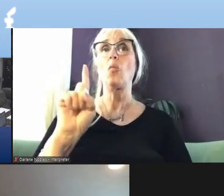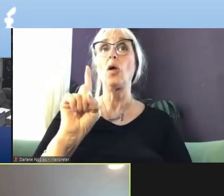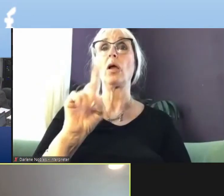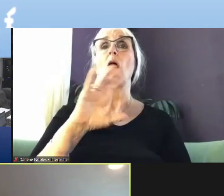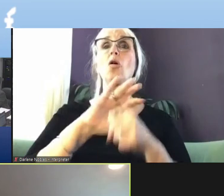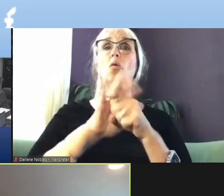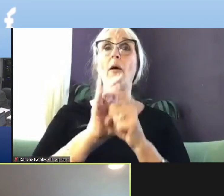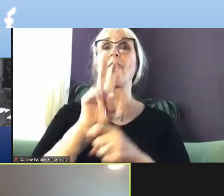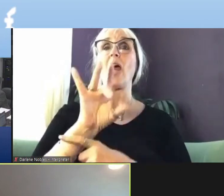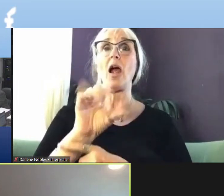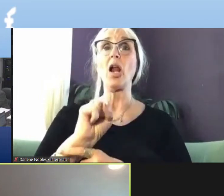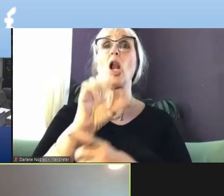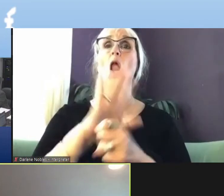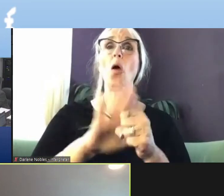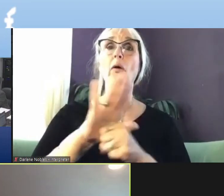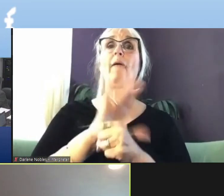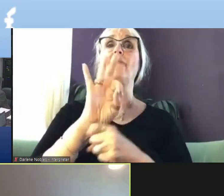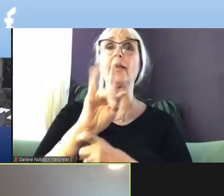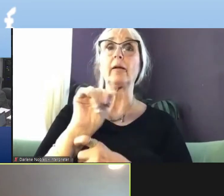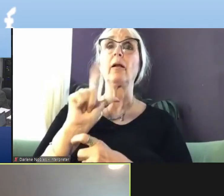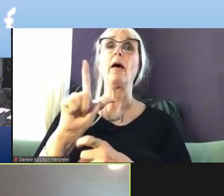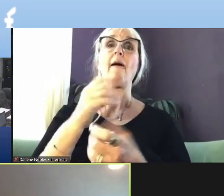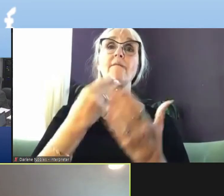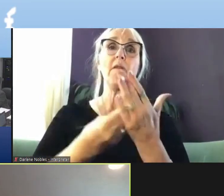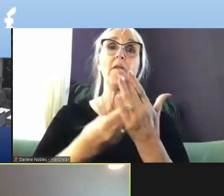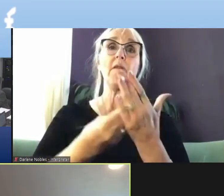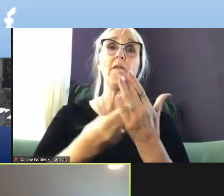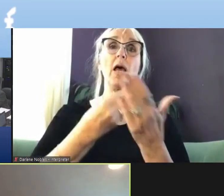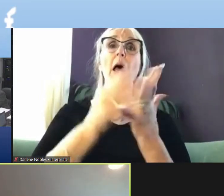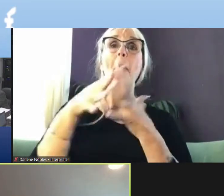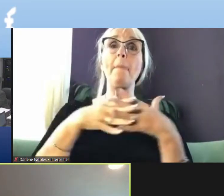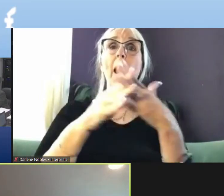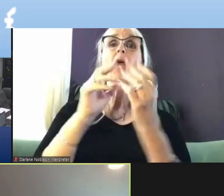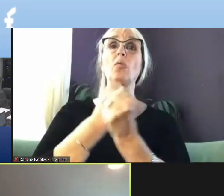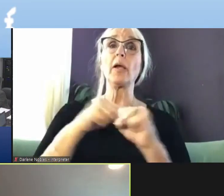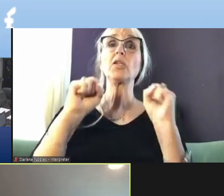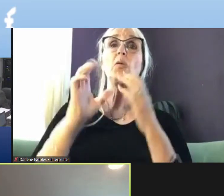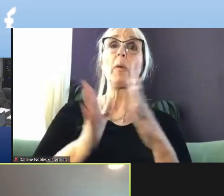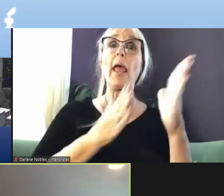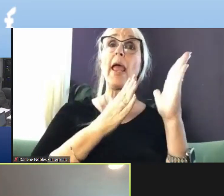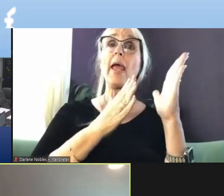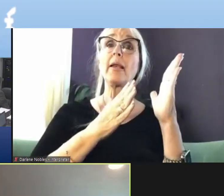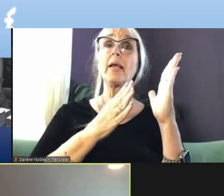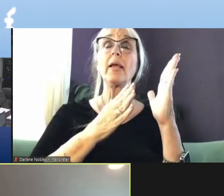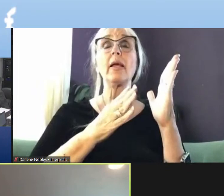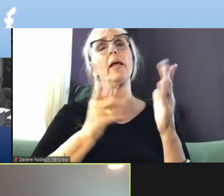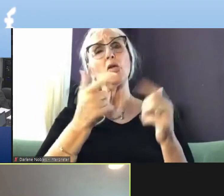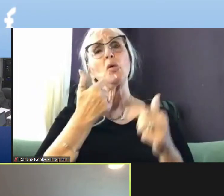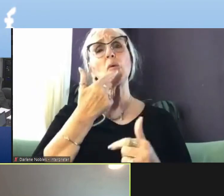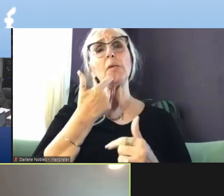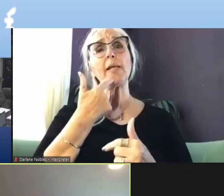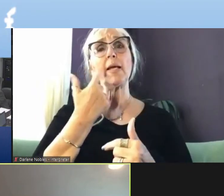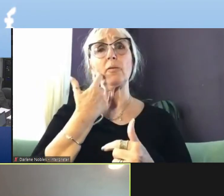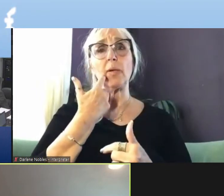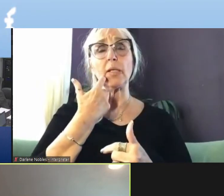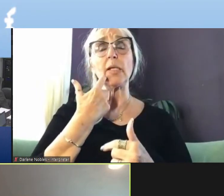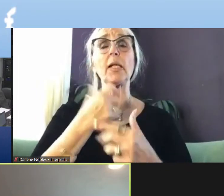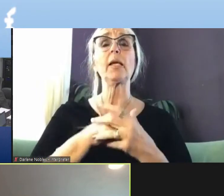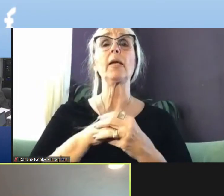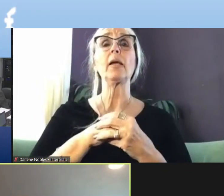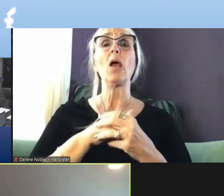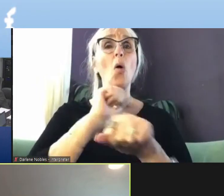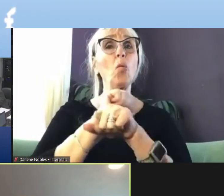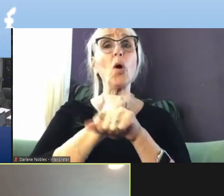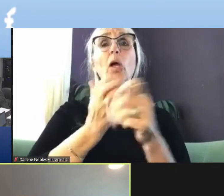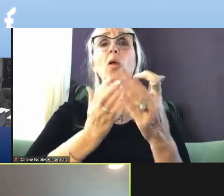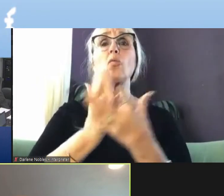Local Fiscal Recovery Fund American Rescue Plan. And Judge, as you said, working through the